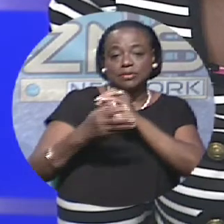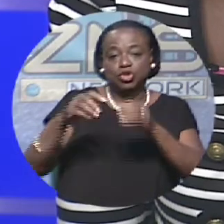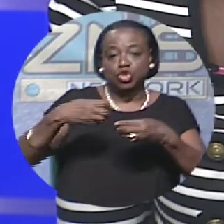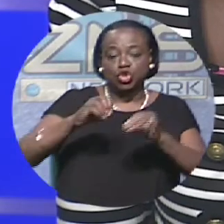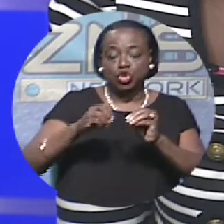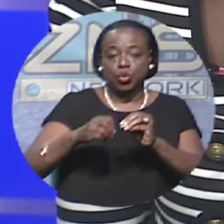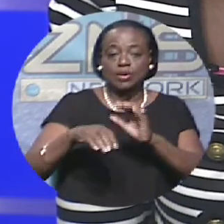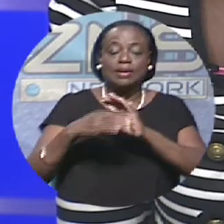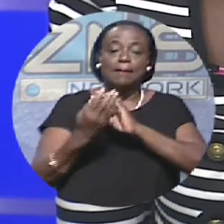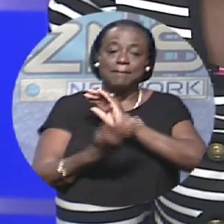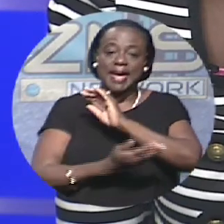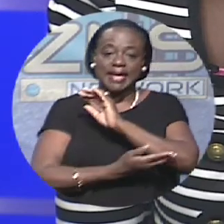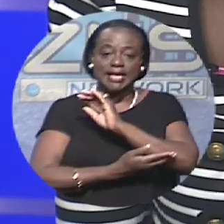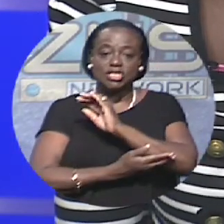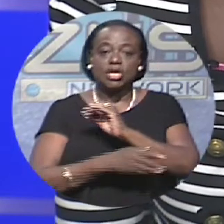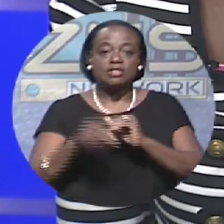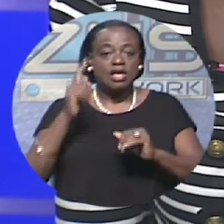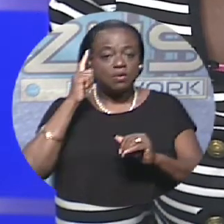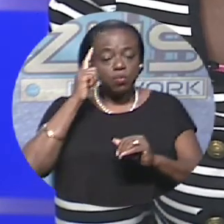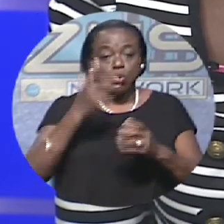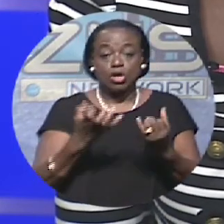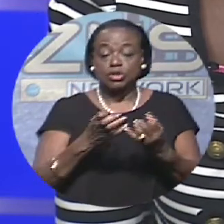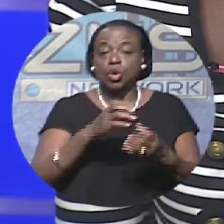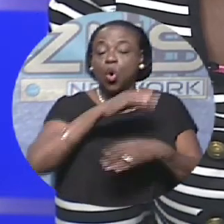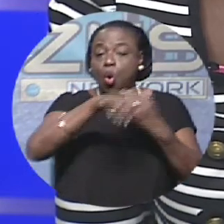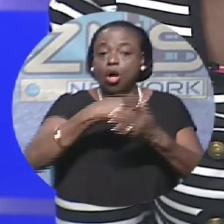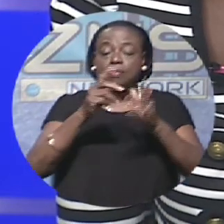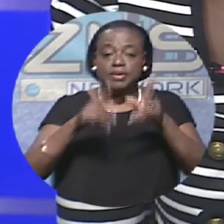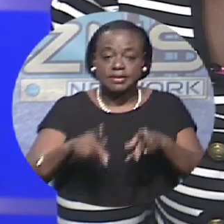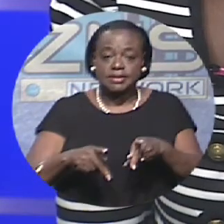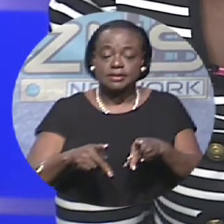Aviation looks forward to the full cooperation of airline